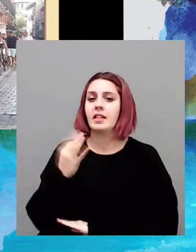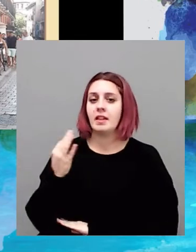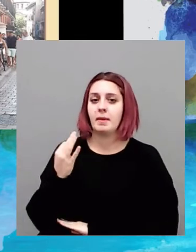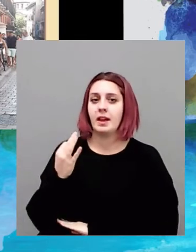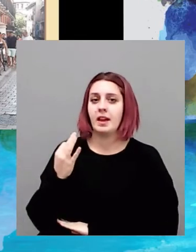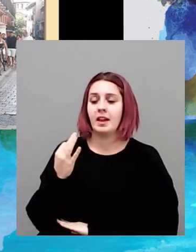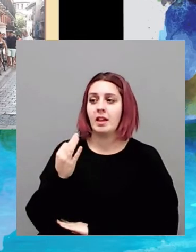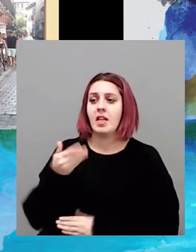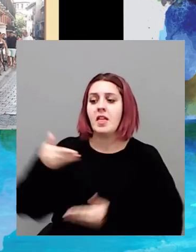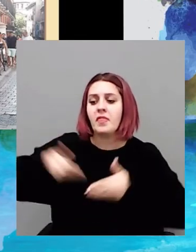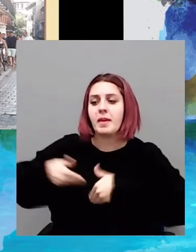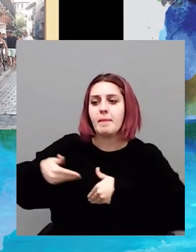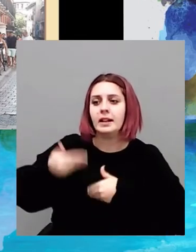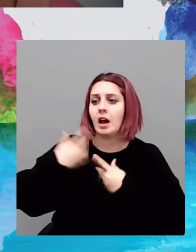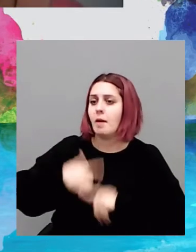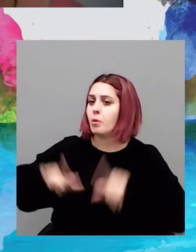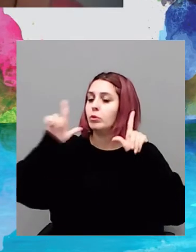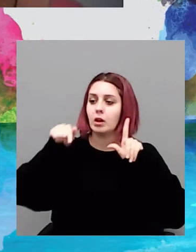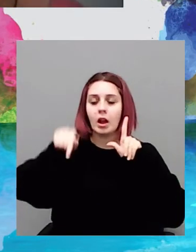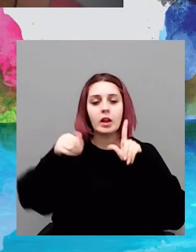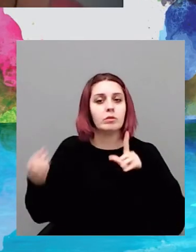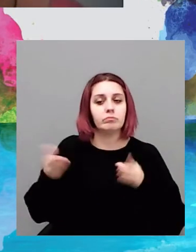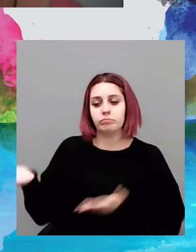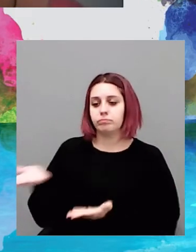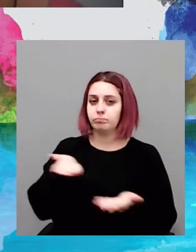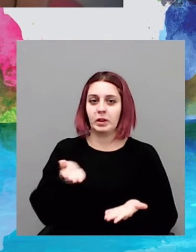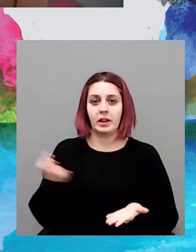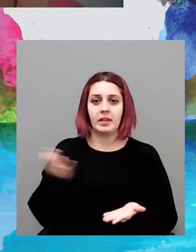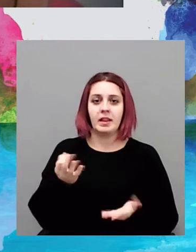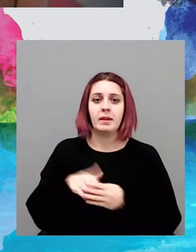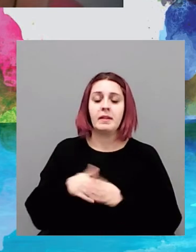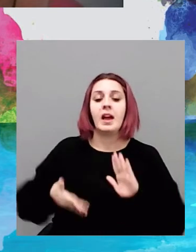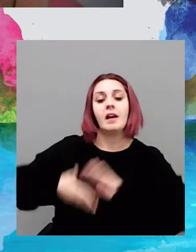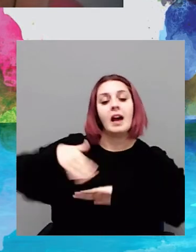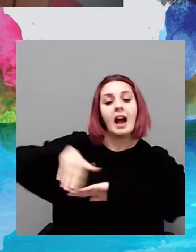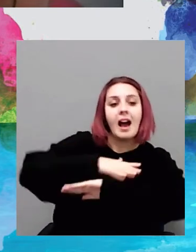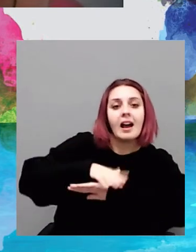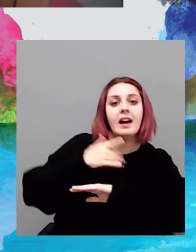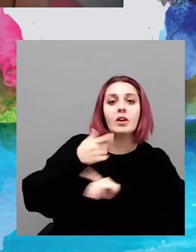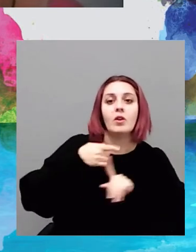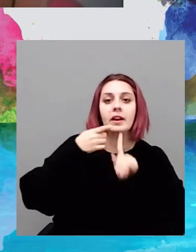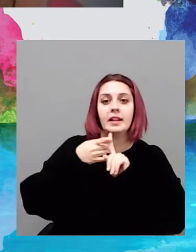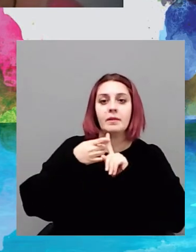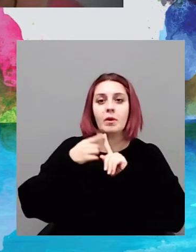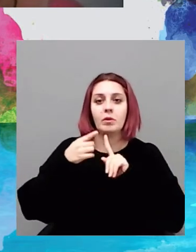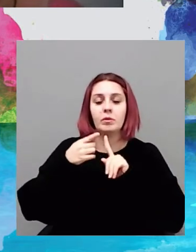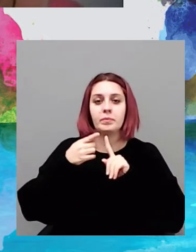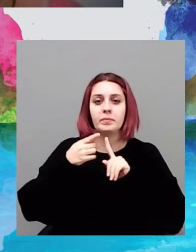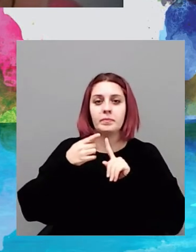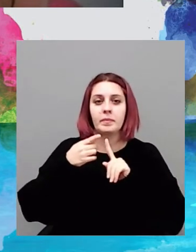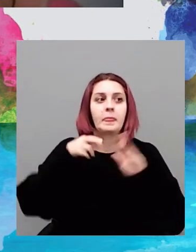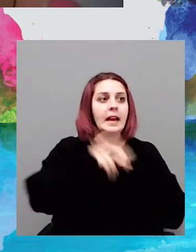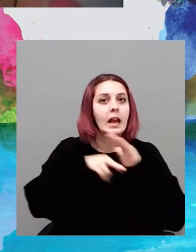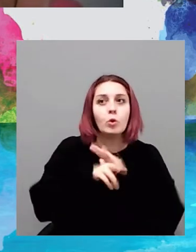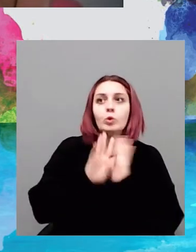Civic inclusion. People with disability needs to be agents of their own demand to have social relevance. They